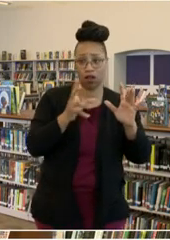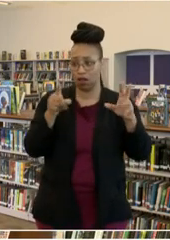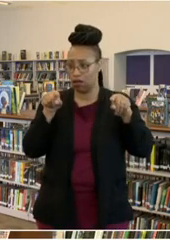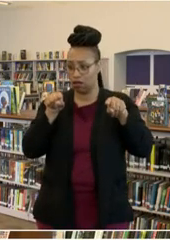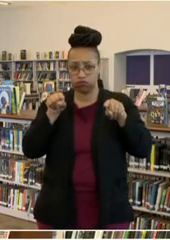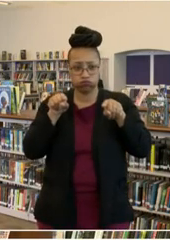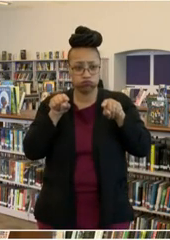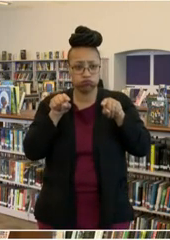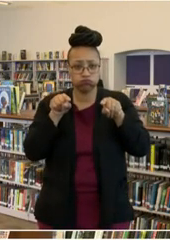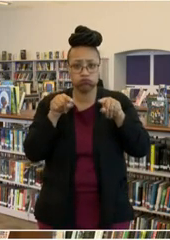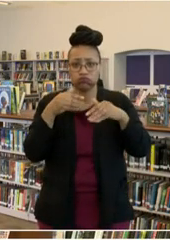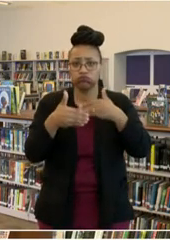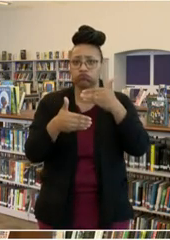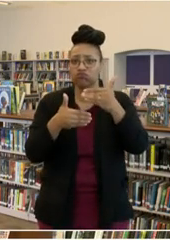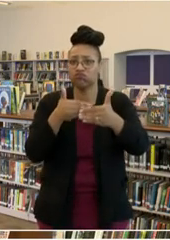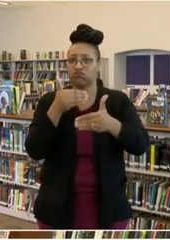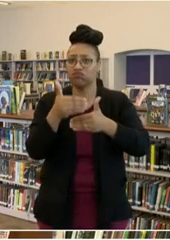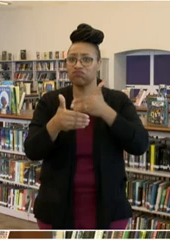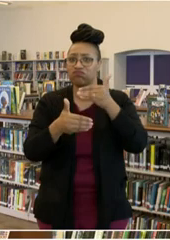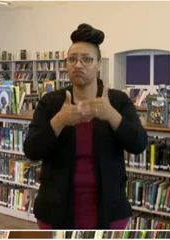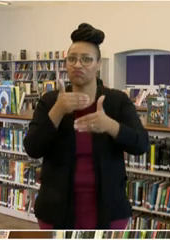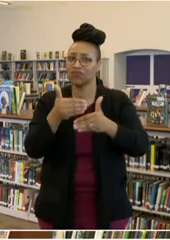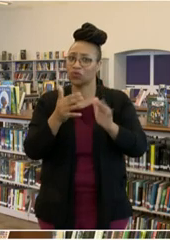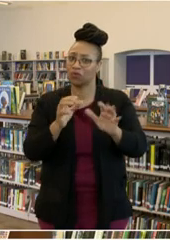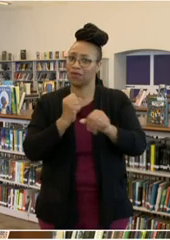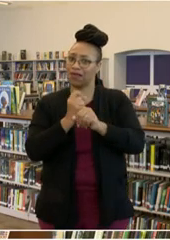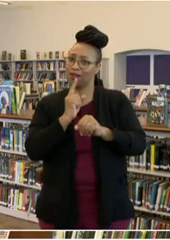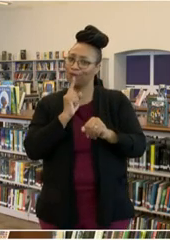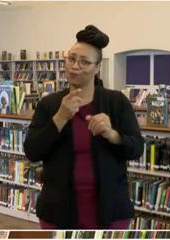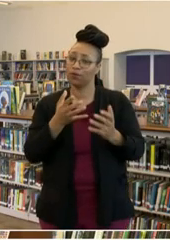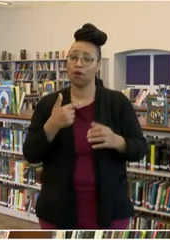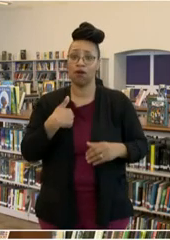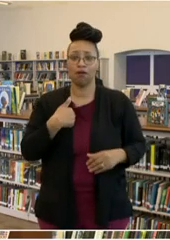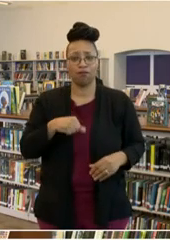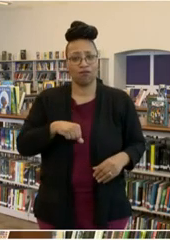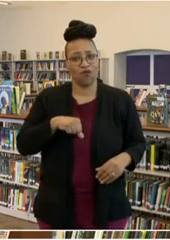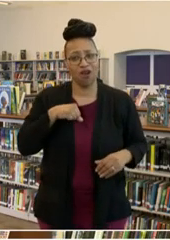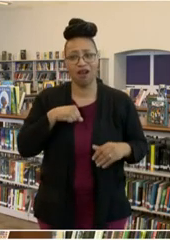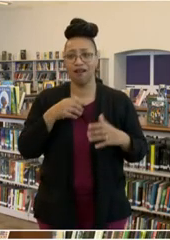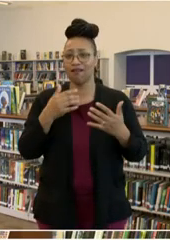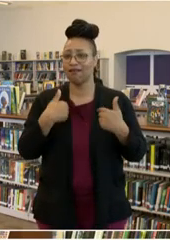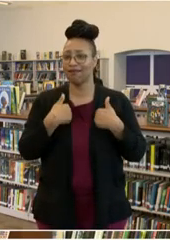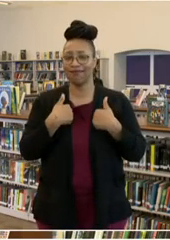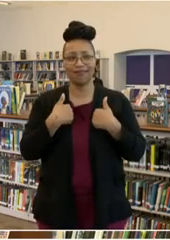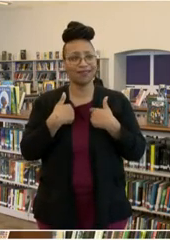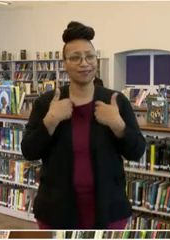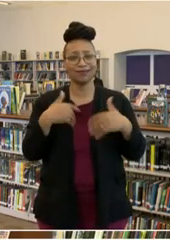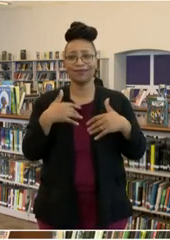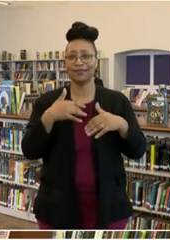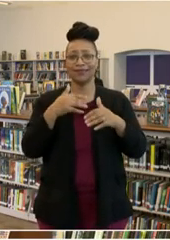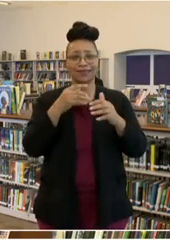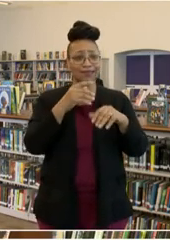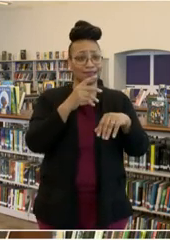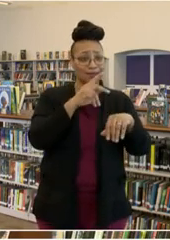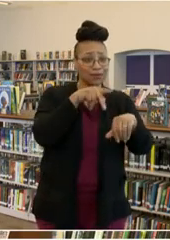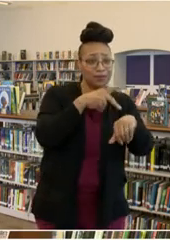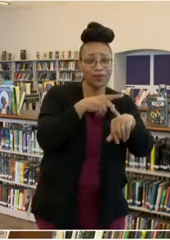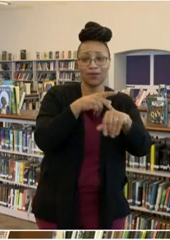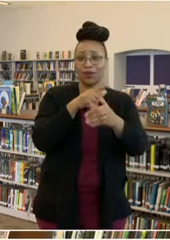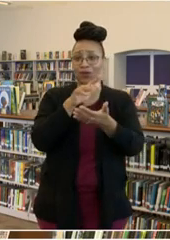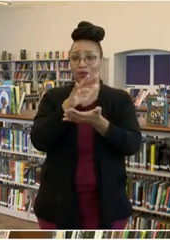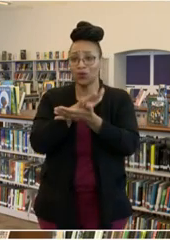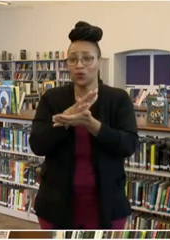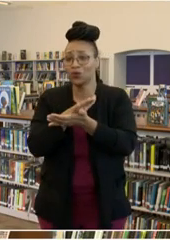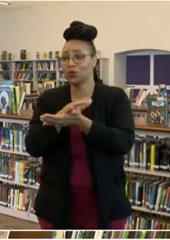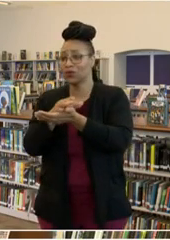public officials, teachers, principals, janitors, nurses did to make sure we could get back in